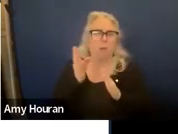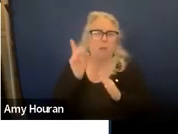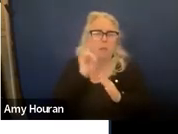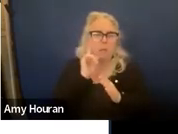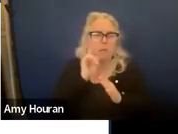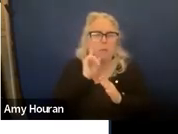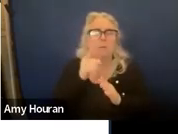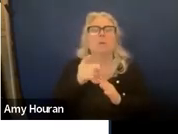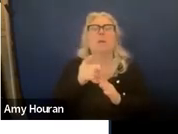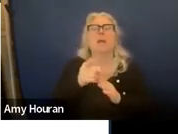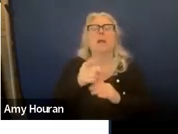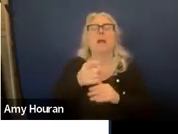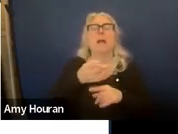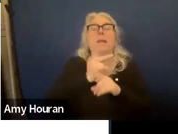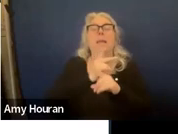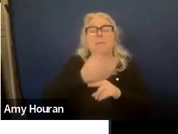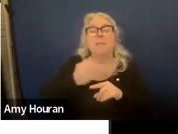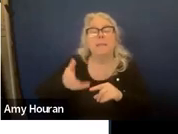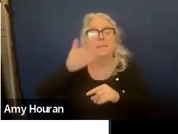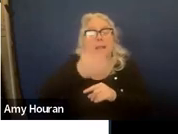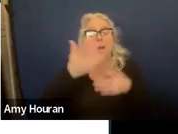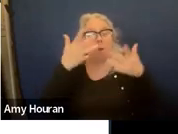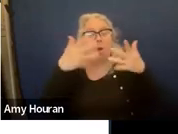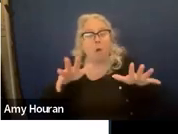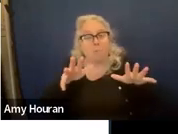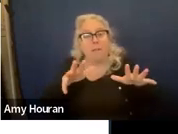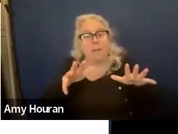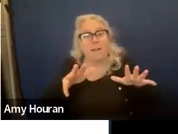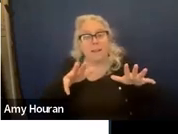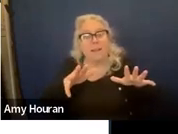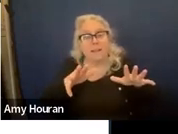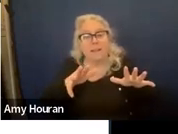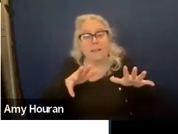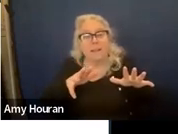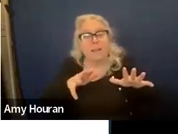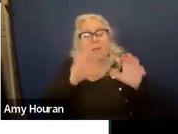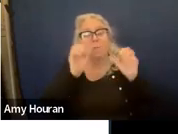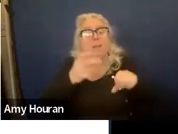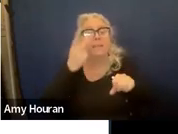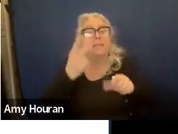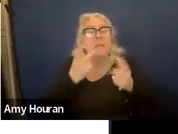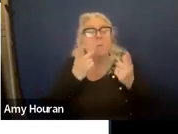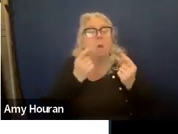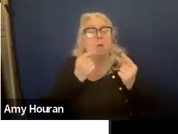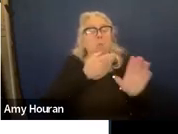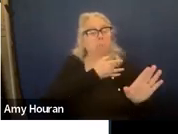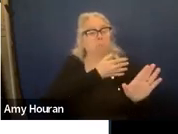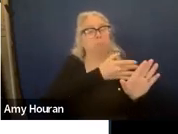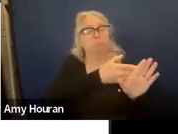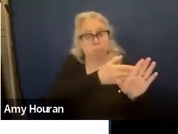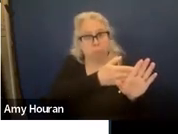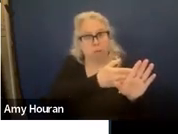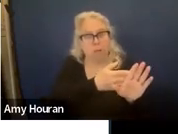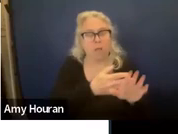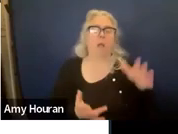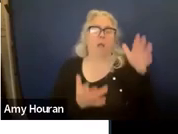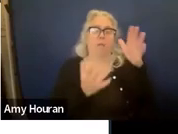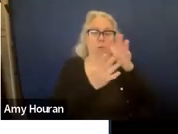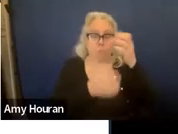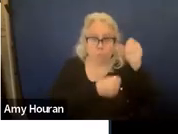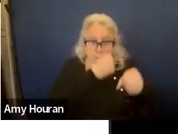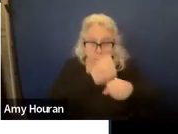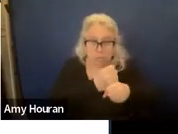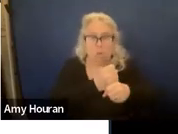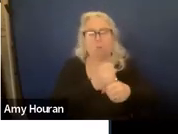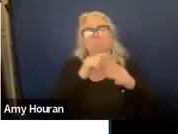keep things in there that you've already done so that we can see what they did, you know, like their freshman year or their beginning of